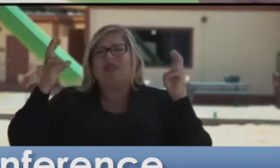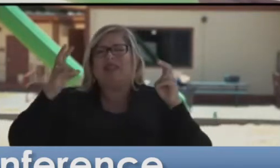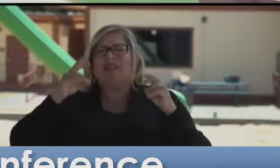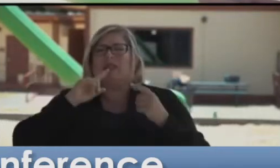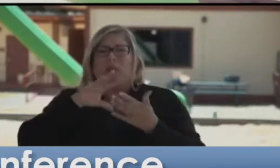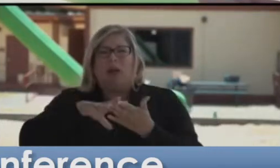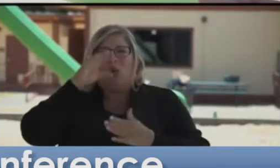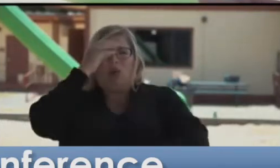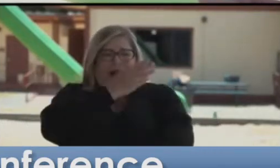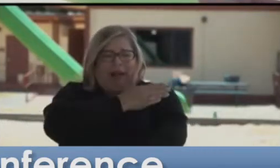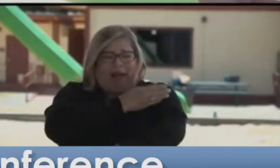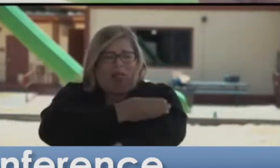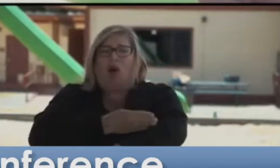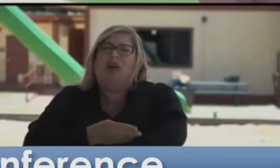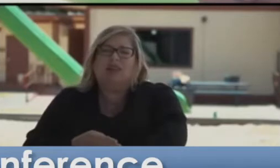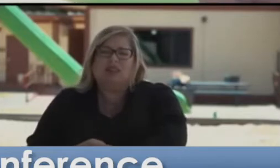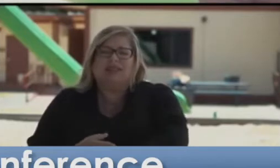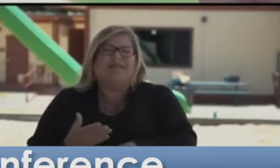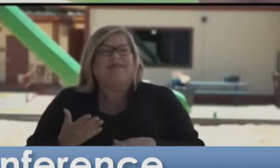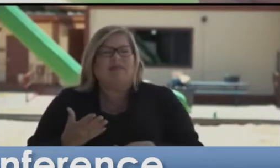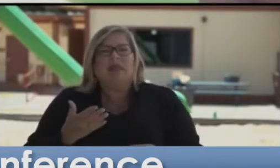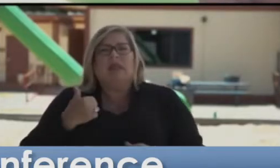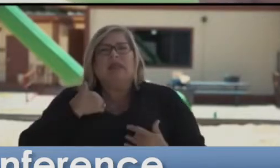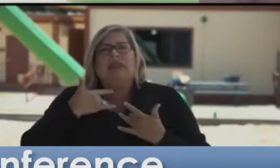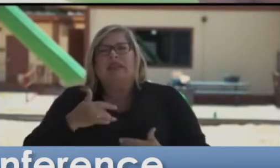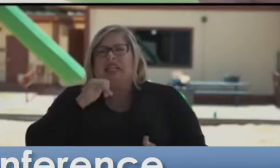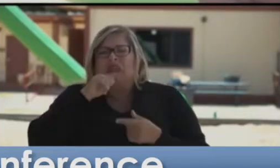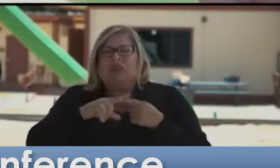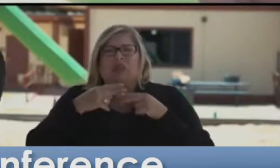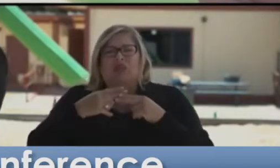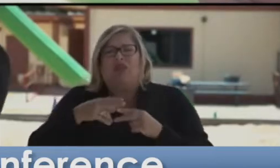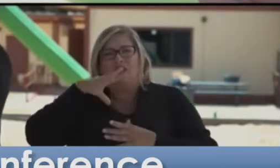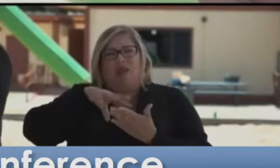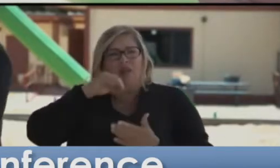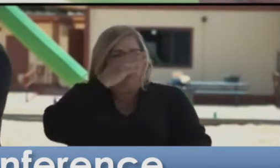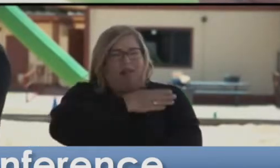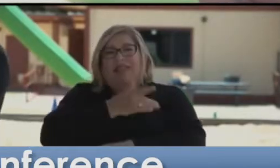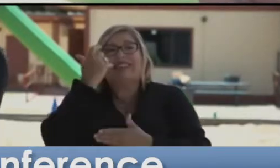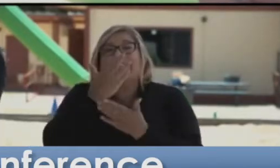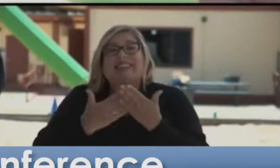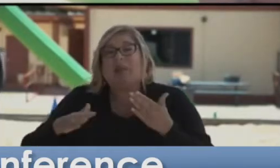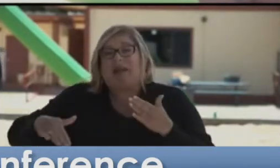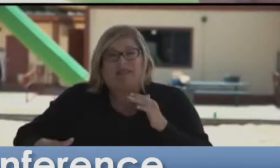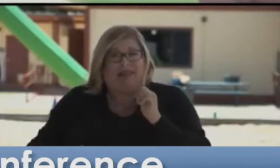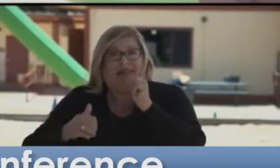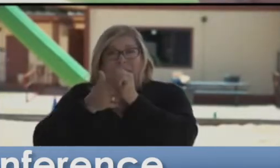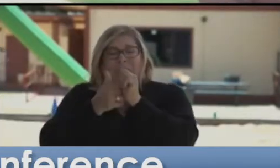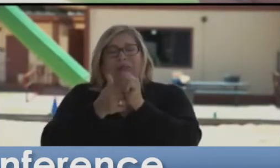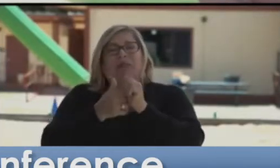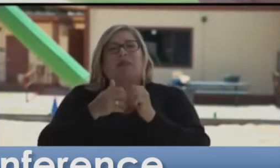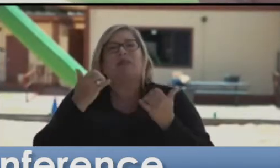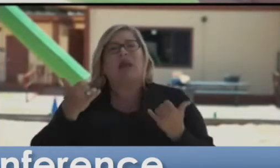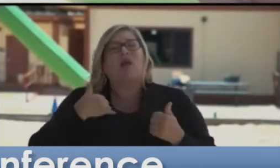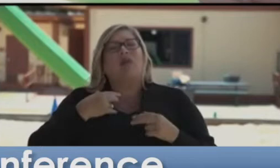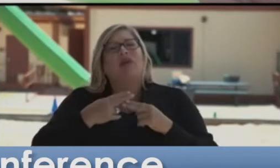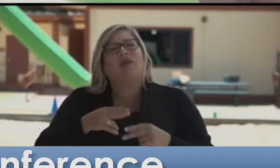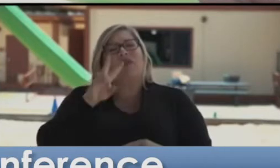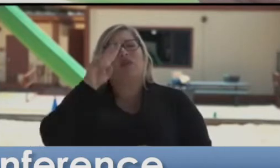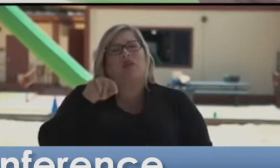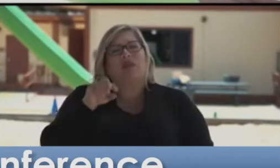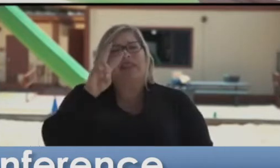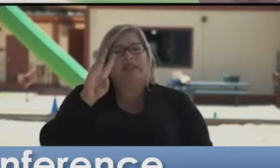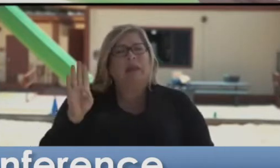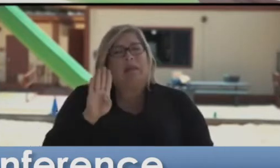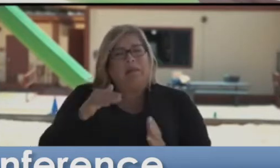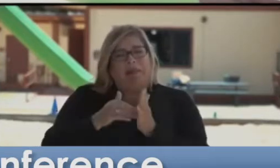never had, which I understood. So we decided to flip that a little bit, and we call our commitment now, $2.6 billion